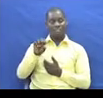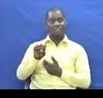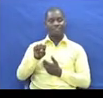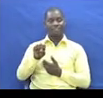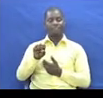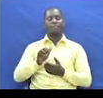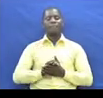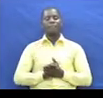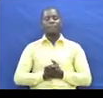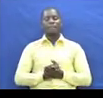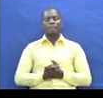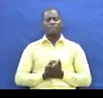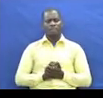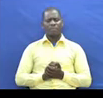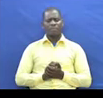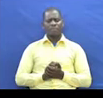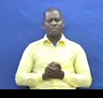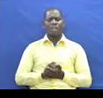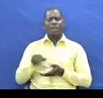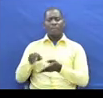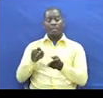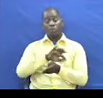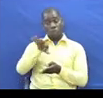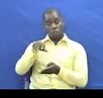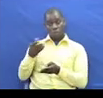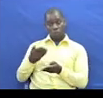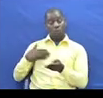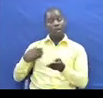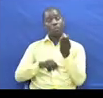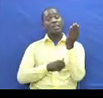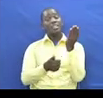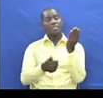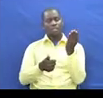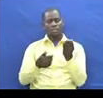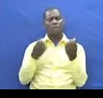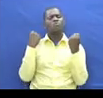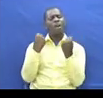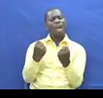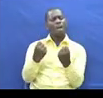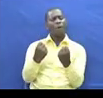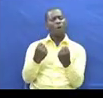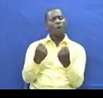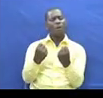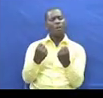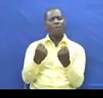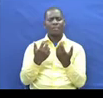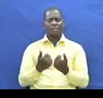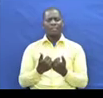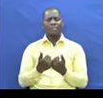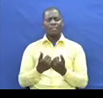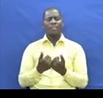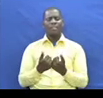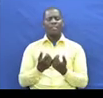Representation of functions. To each method which is represented, you should also be able to determine